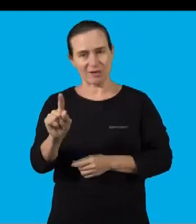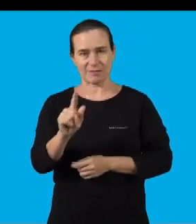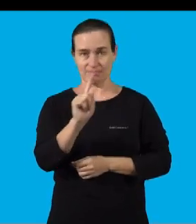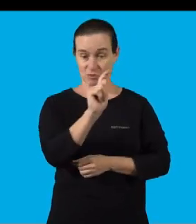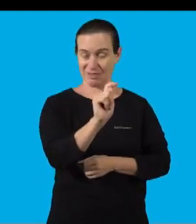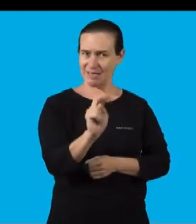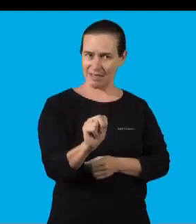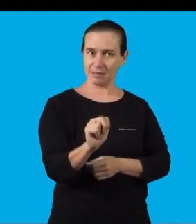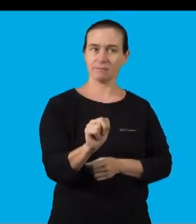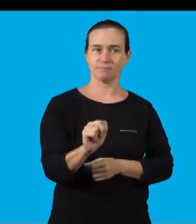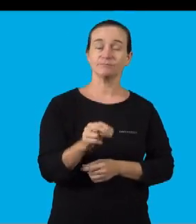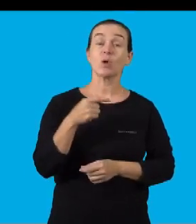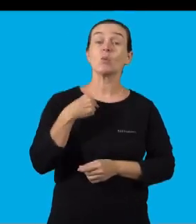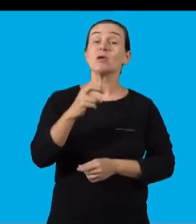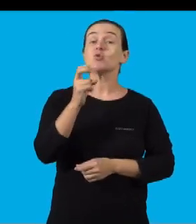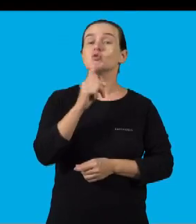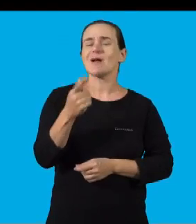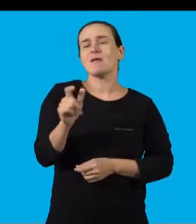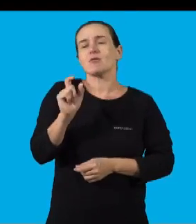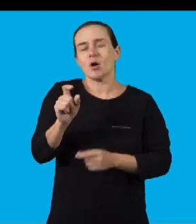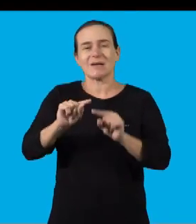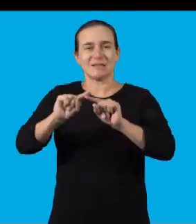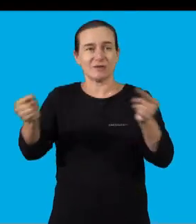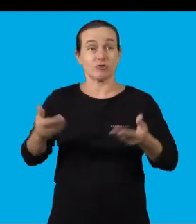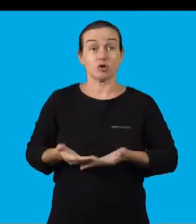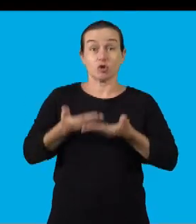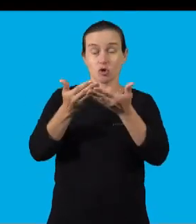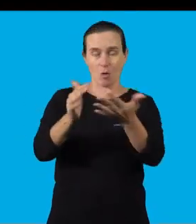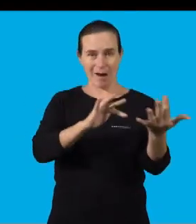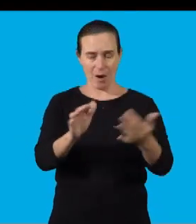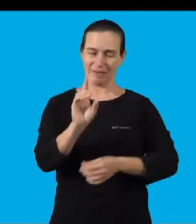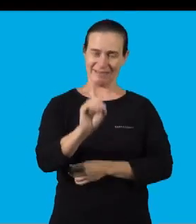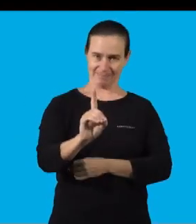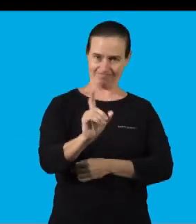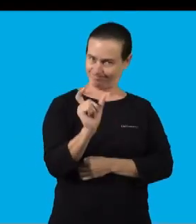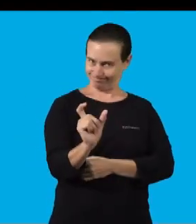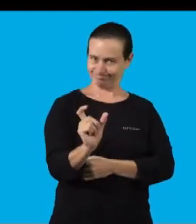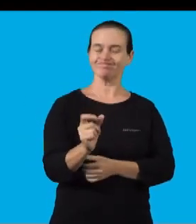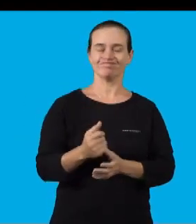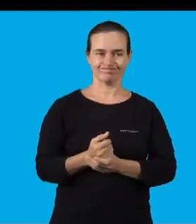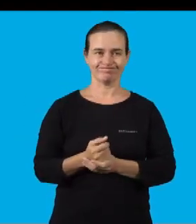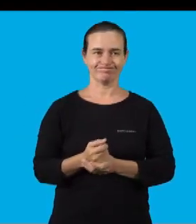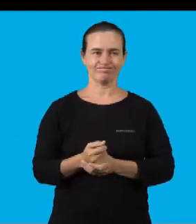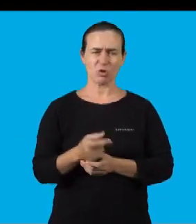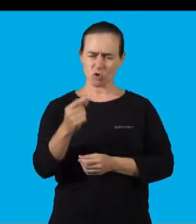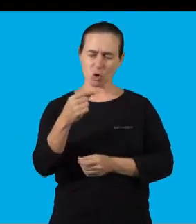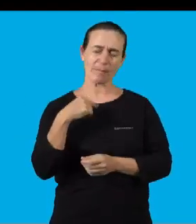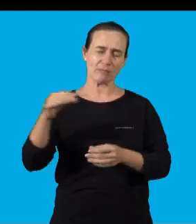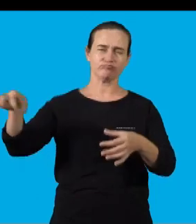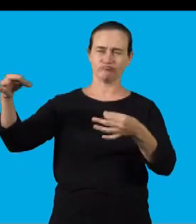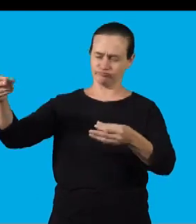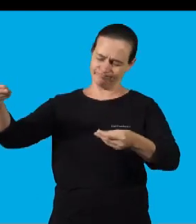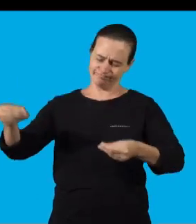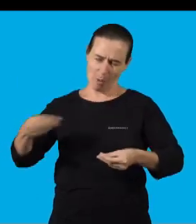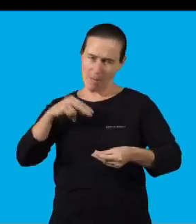Tn. Remember here we are working with a common difference, which is represented by a D. So when you look at the formula sheet, make sure that the one